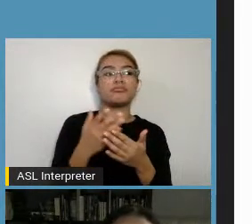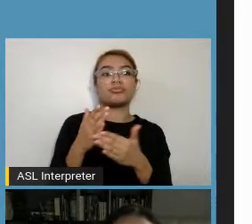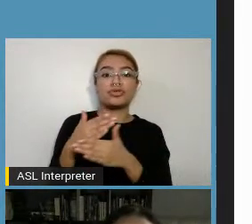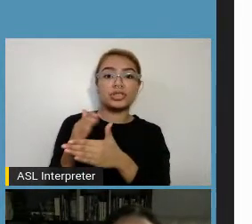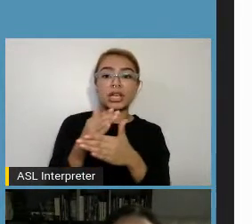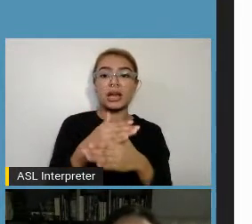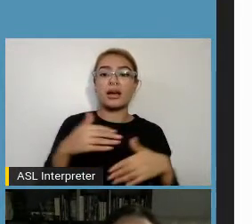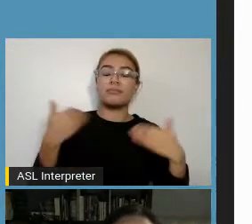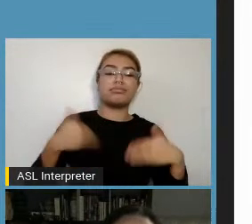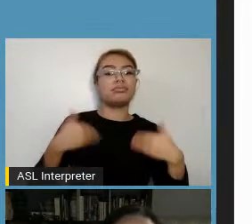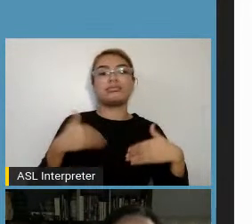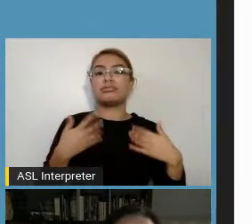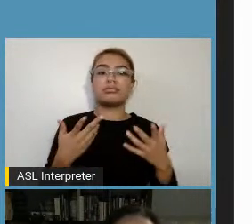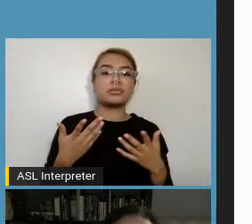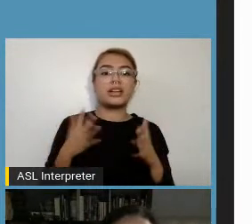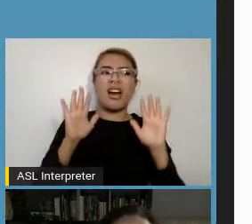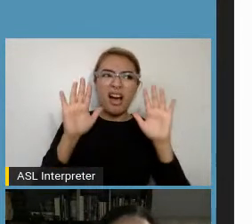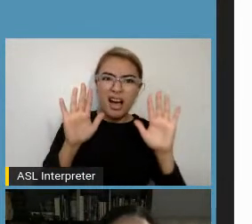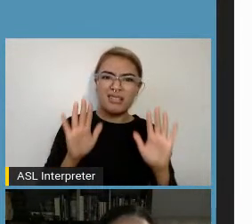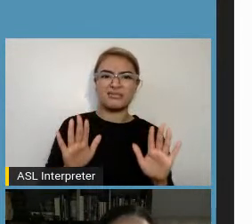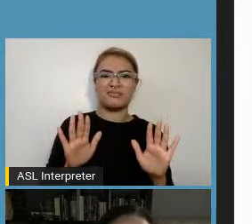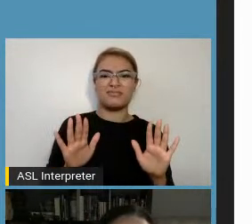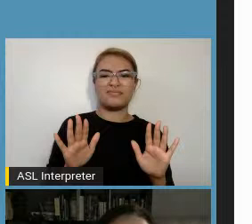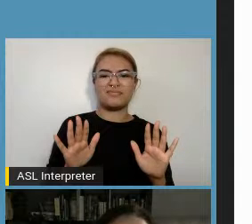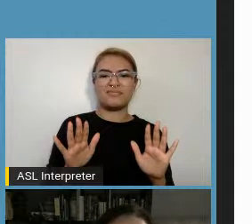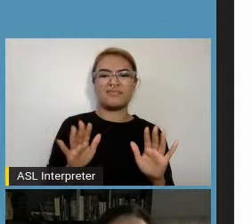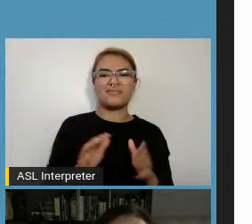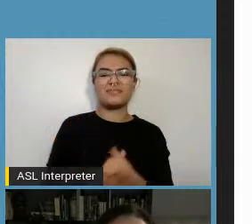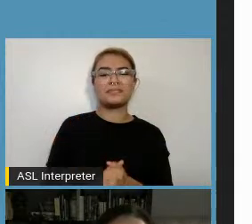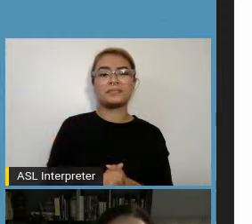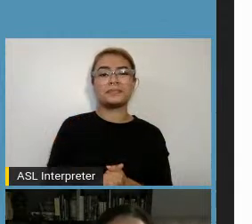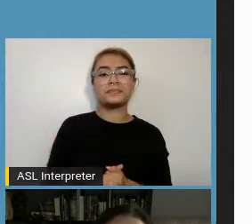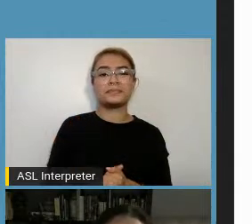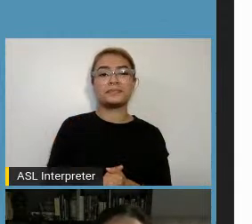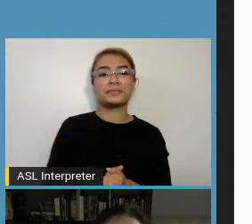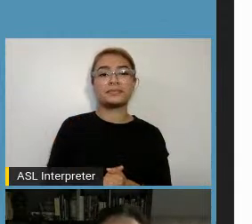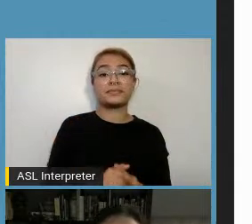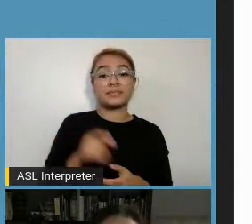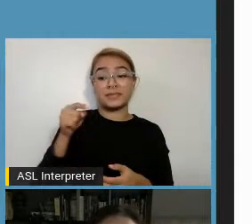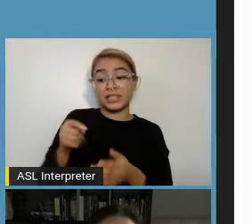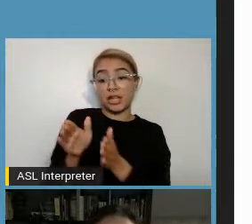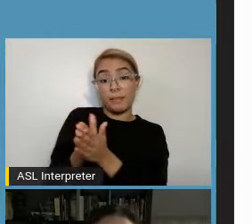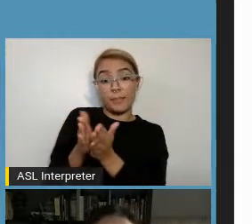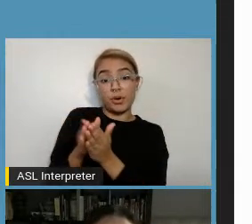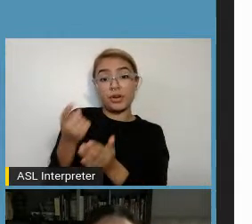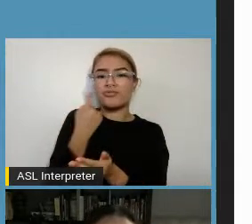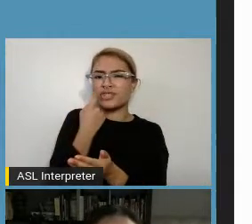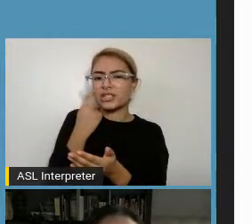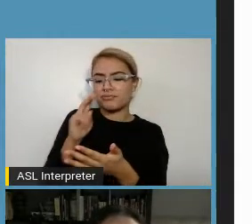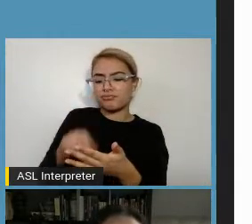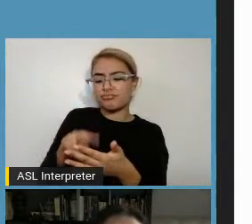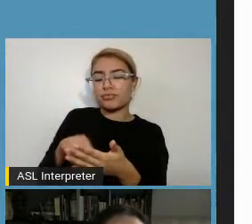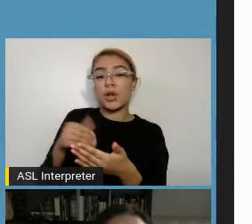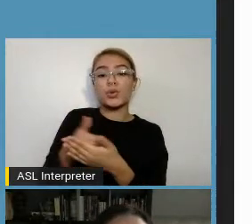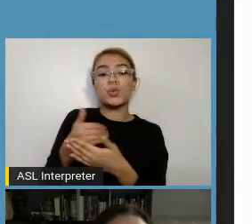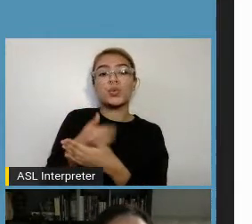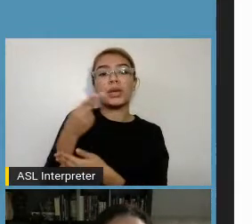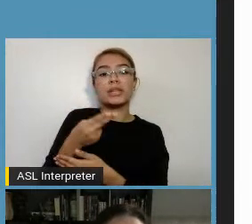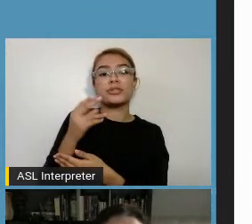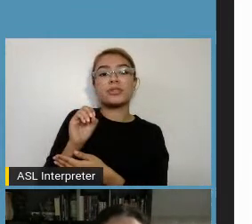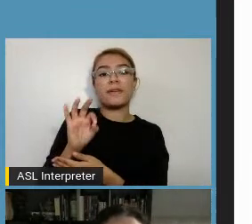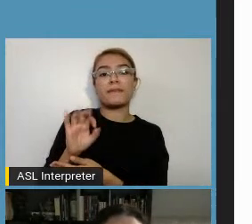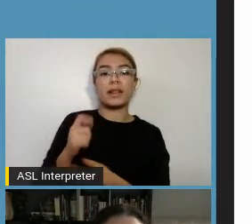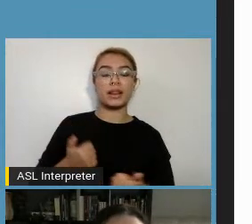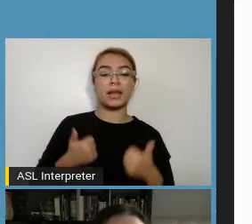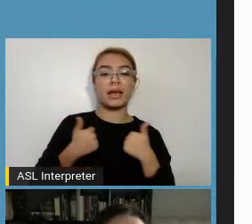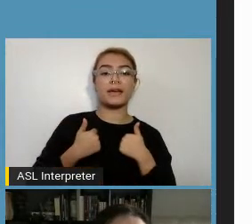is astounding. This is a book that I read just recently. It's A New History of Life. And it